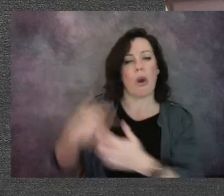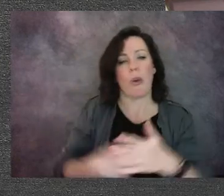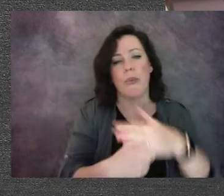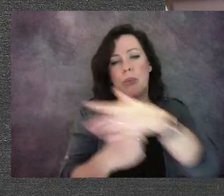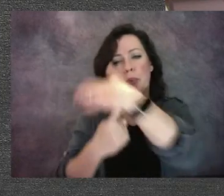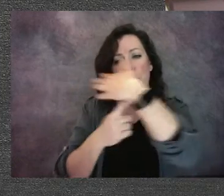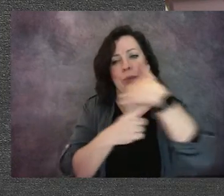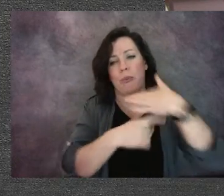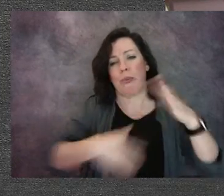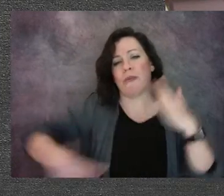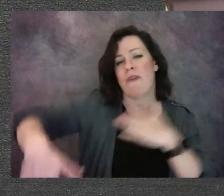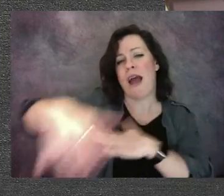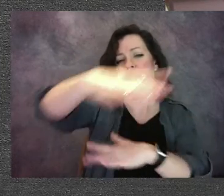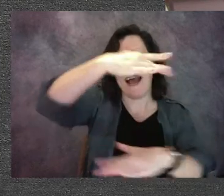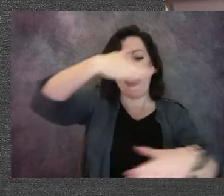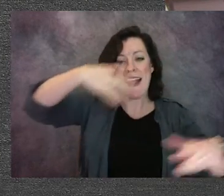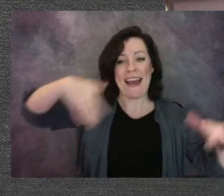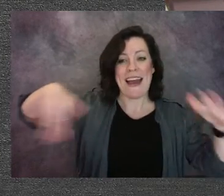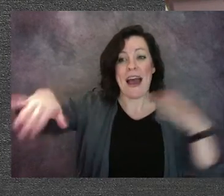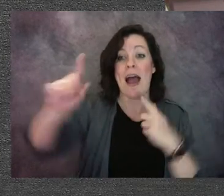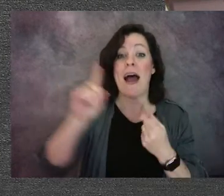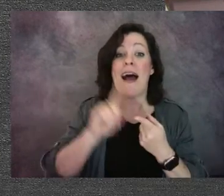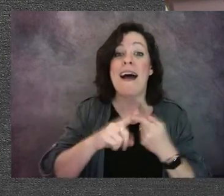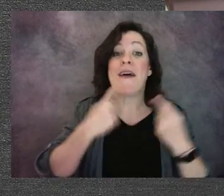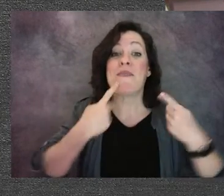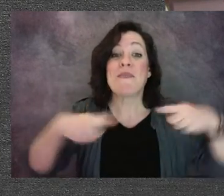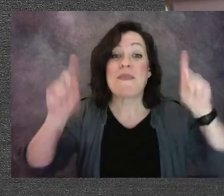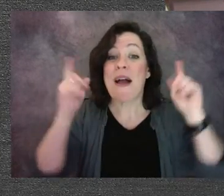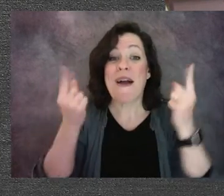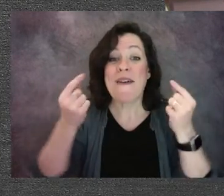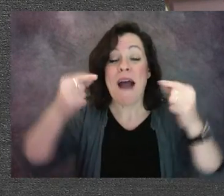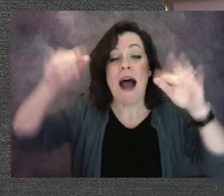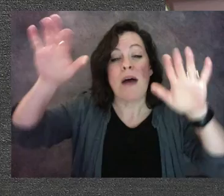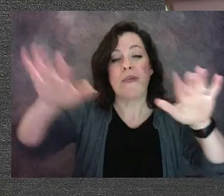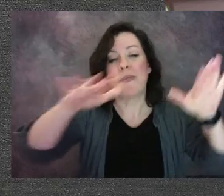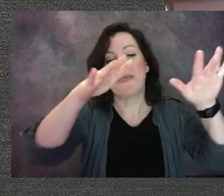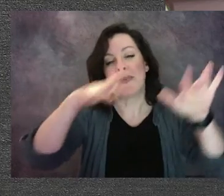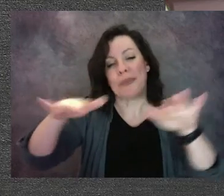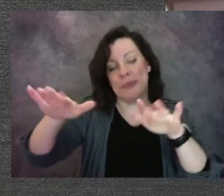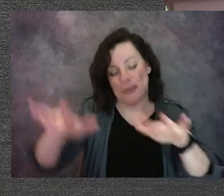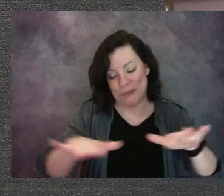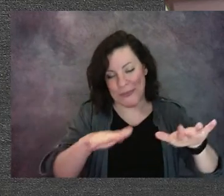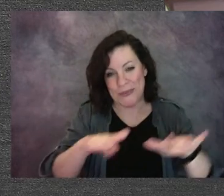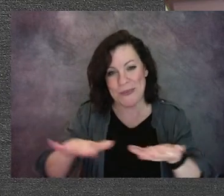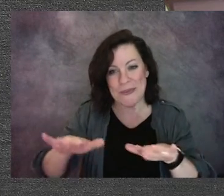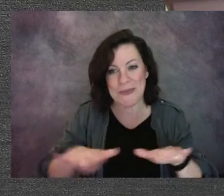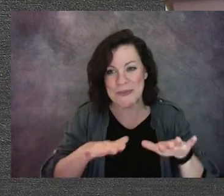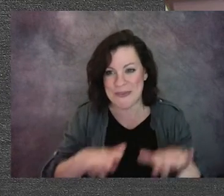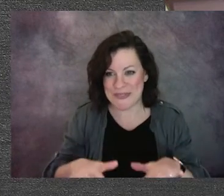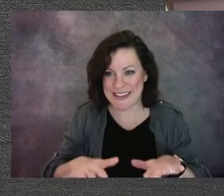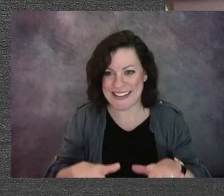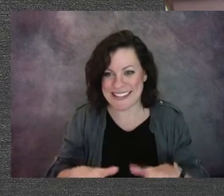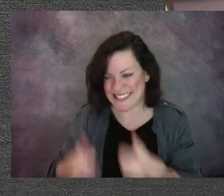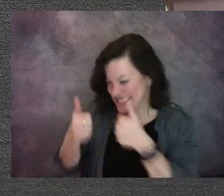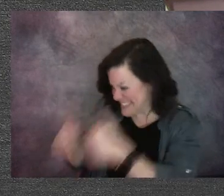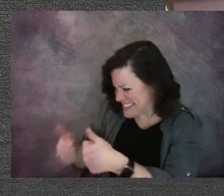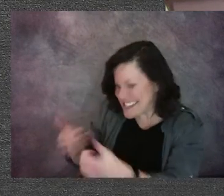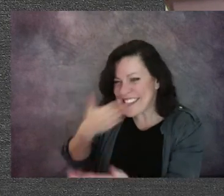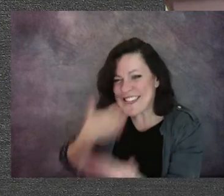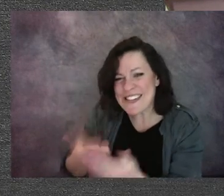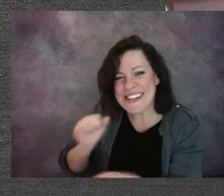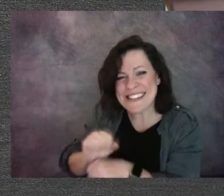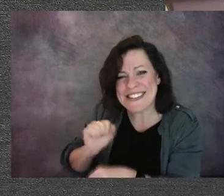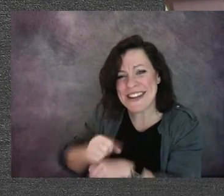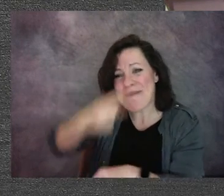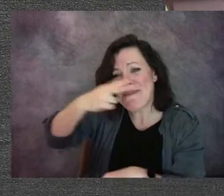Twirling, whirling all around. Till at last they touch the ground. Oh, Jean Marie,